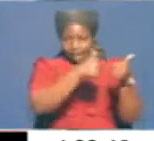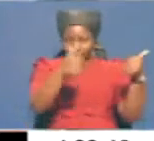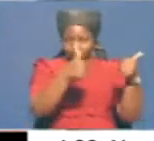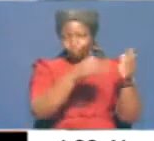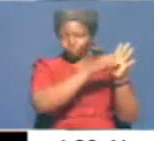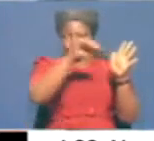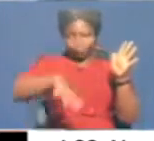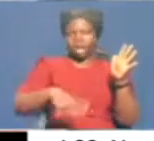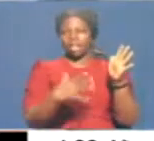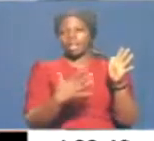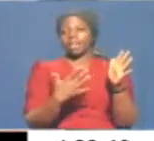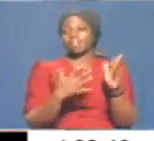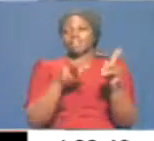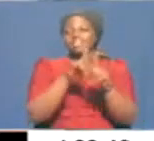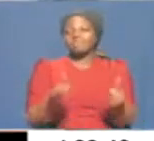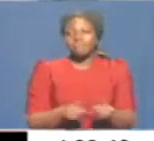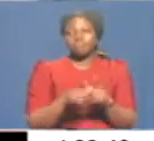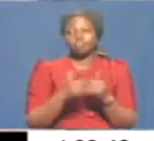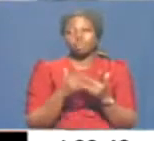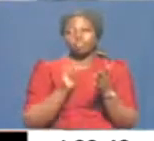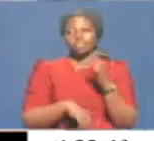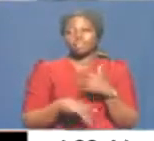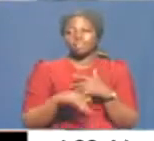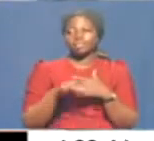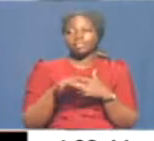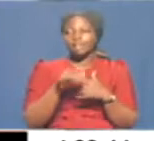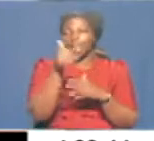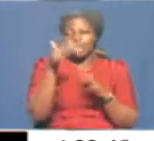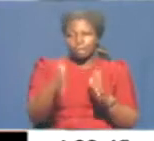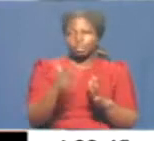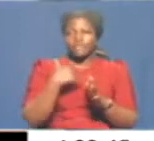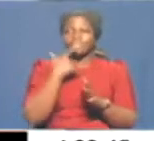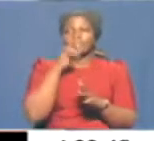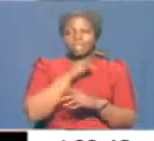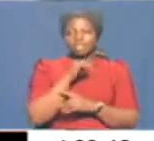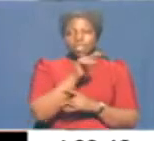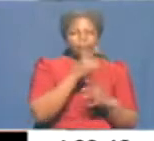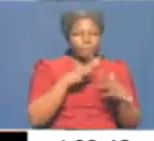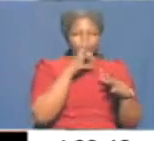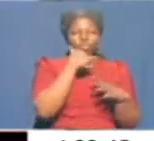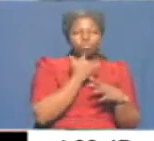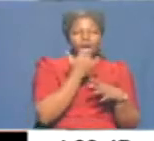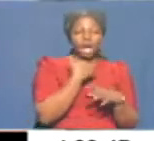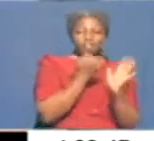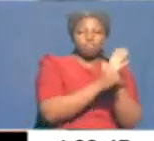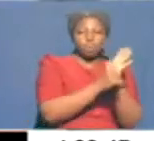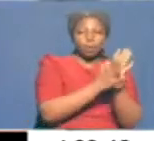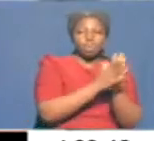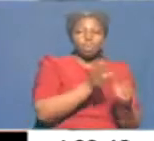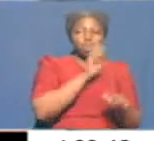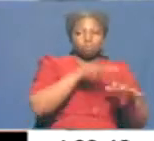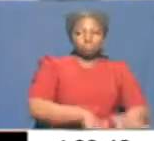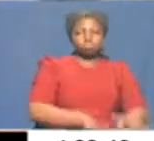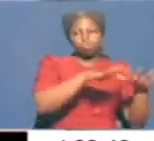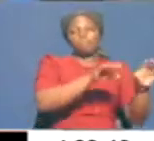maendeleo. Hii watu, kuna watu wanasumbuliwa na fulazi, wakae hapo sehemu za maendeleo, sehemu za rebai hiyo matanya, wakae